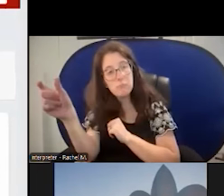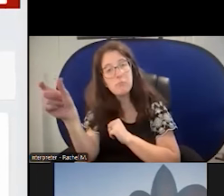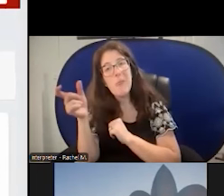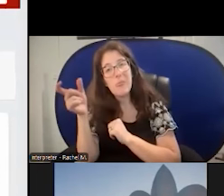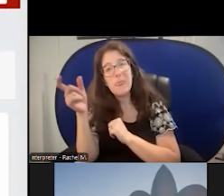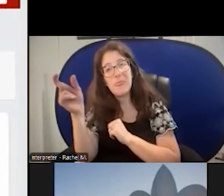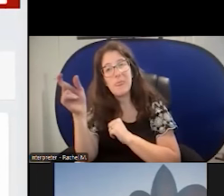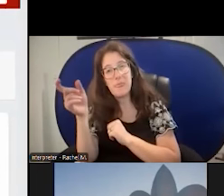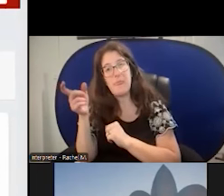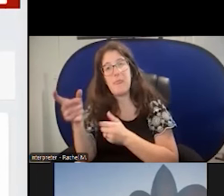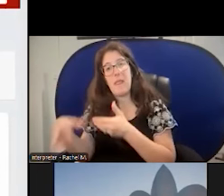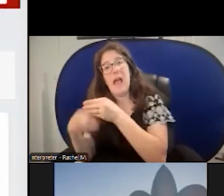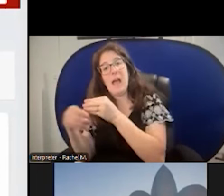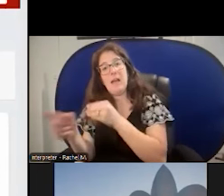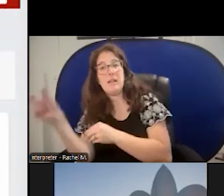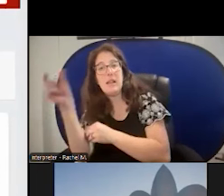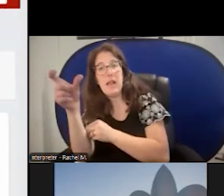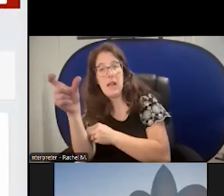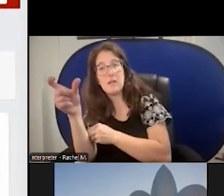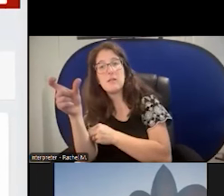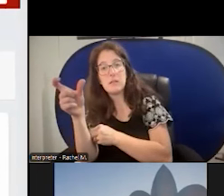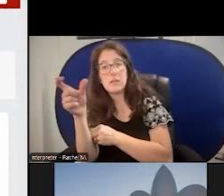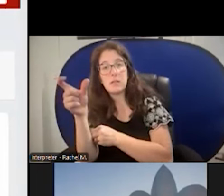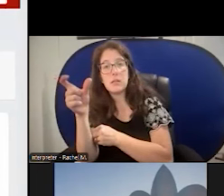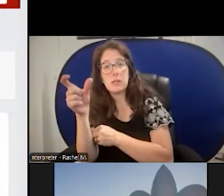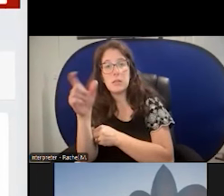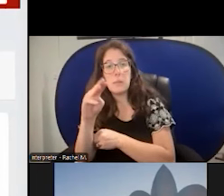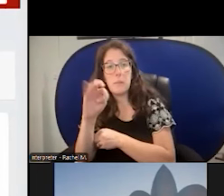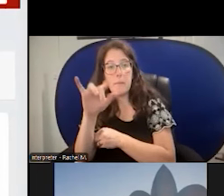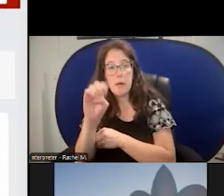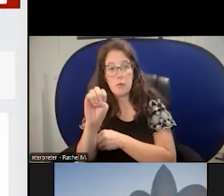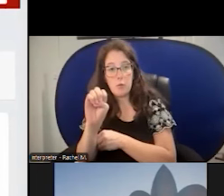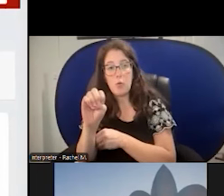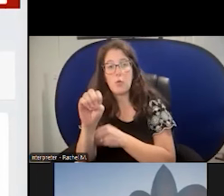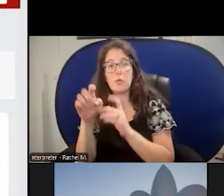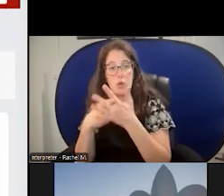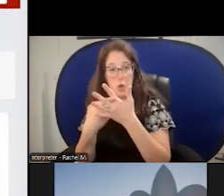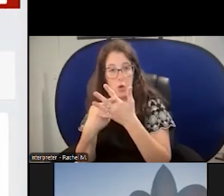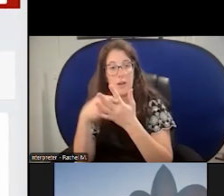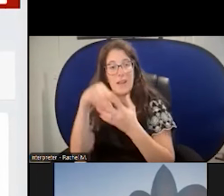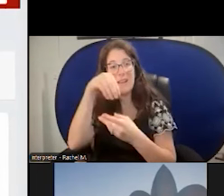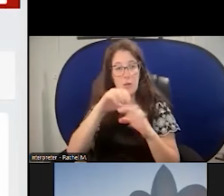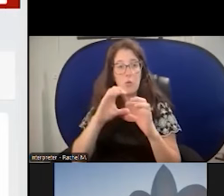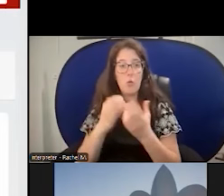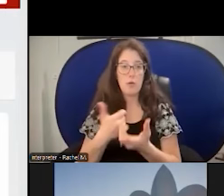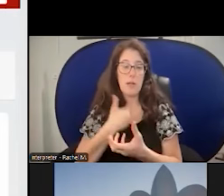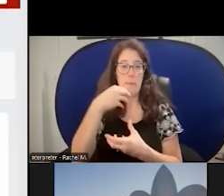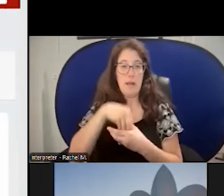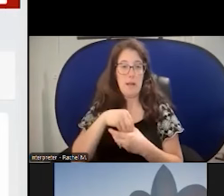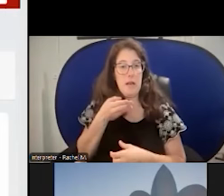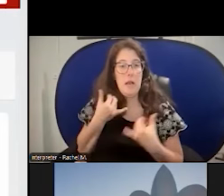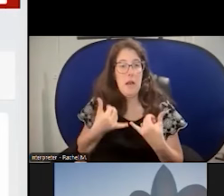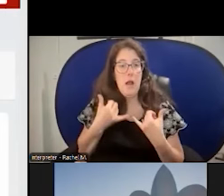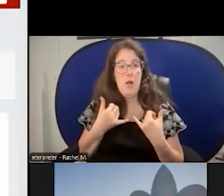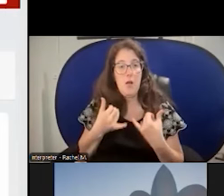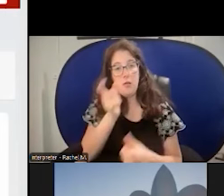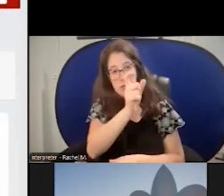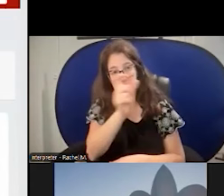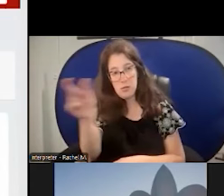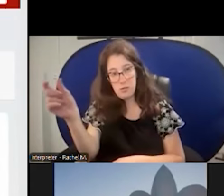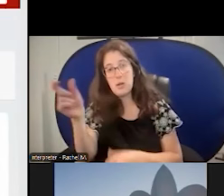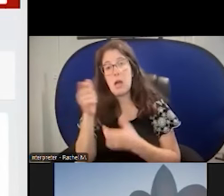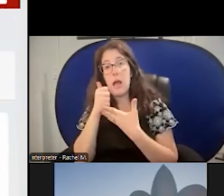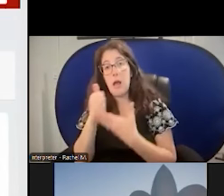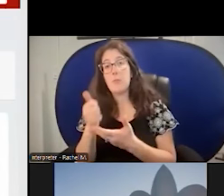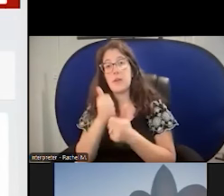I'm on, Course Etiquette Rules. It's in module Getting Started in the course that I'm in now. So that breadcrumb trail helps everyone